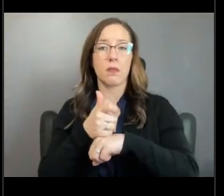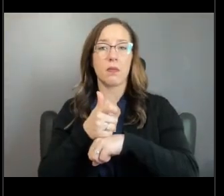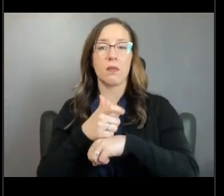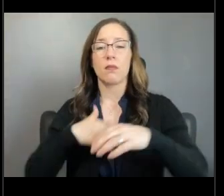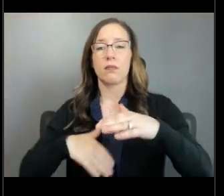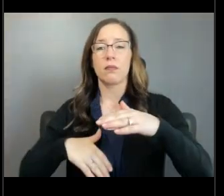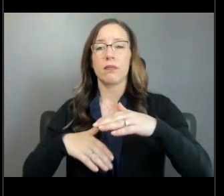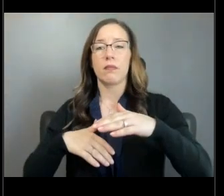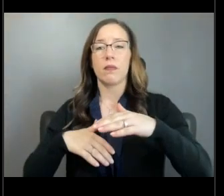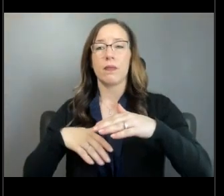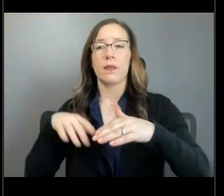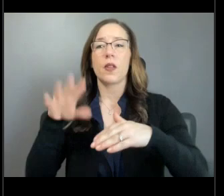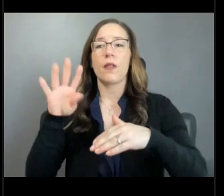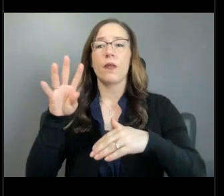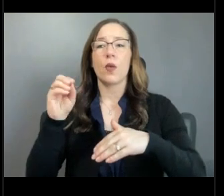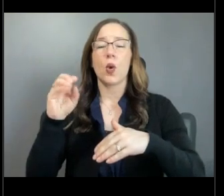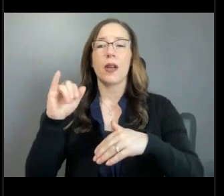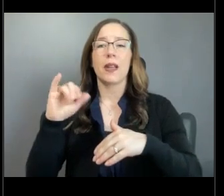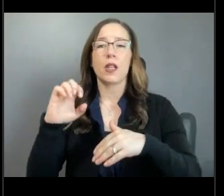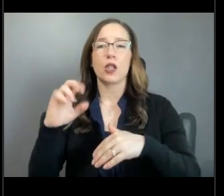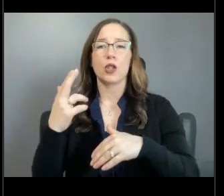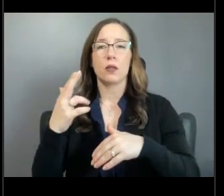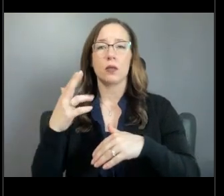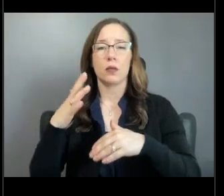the finished floor.